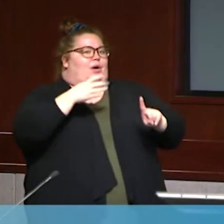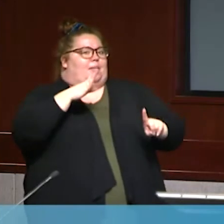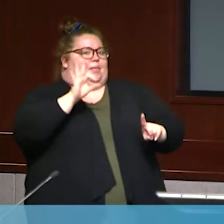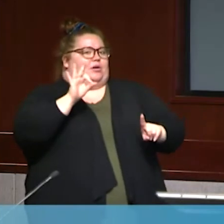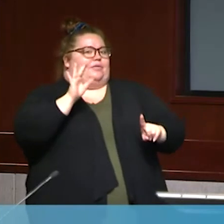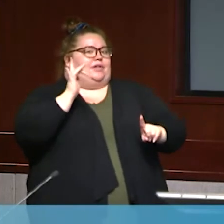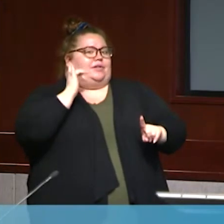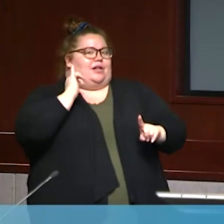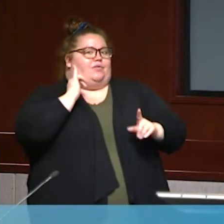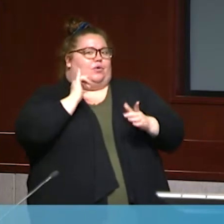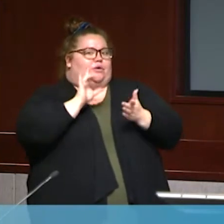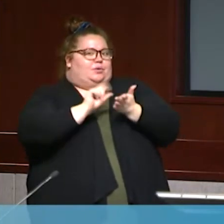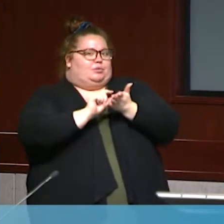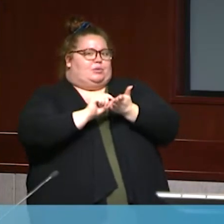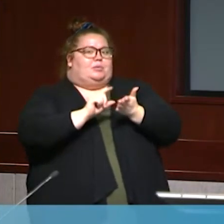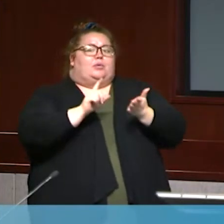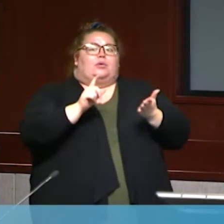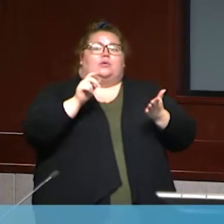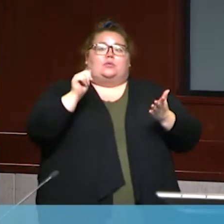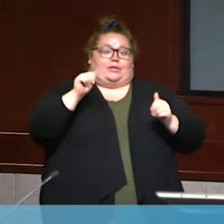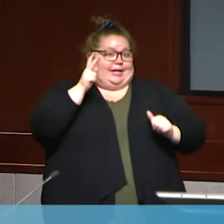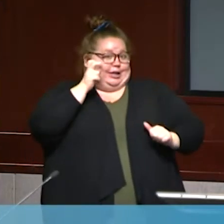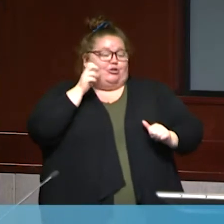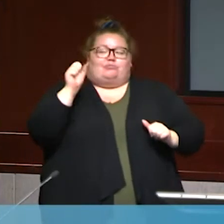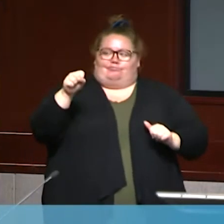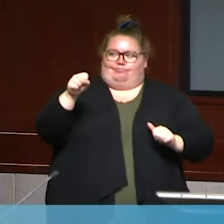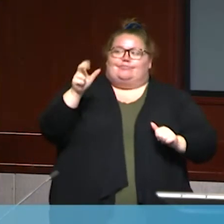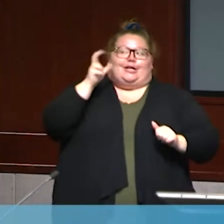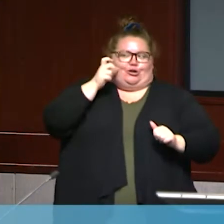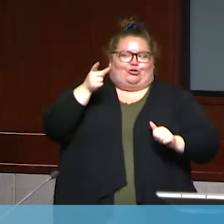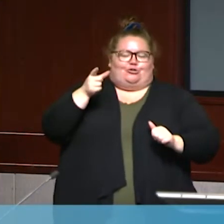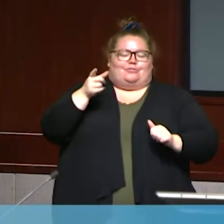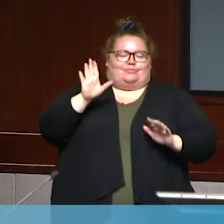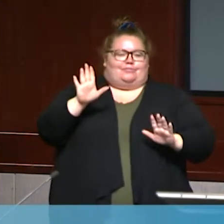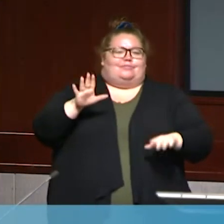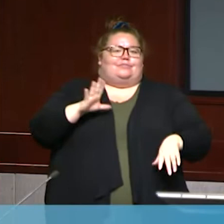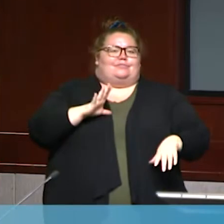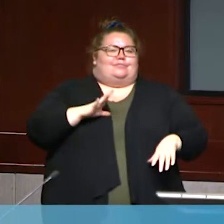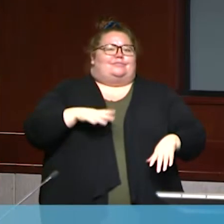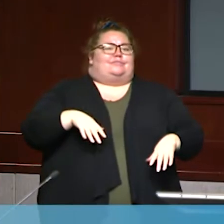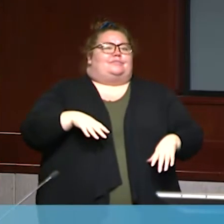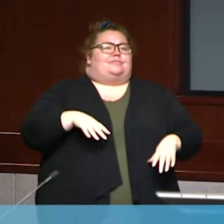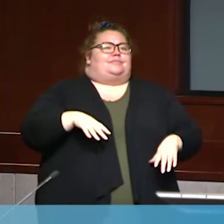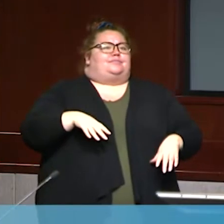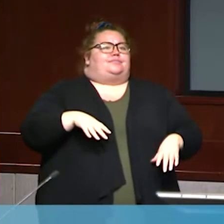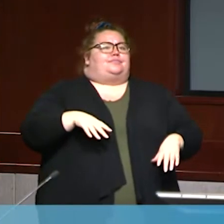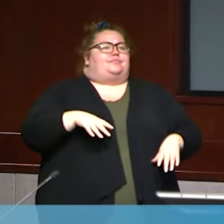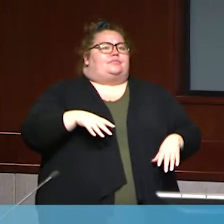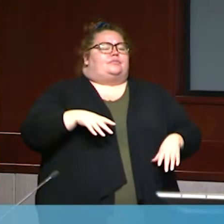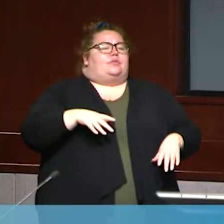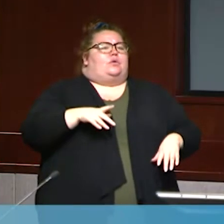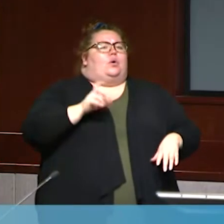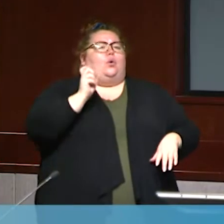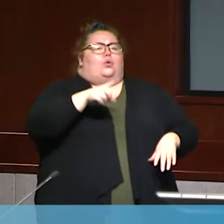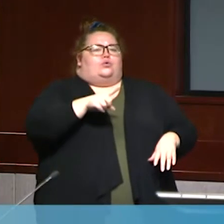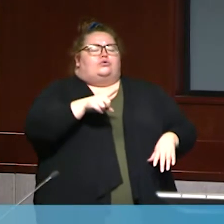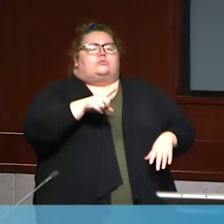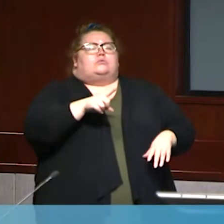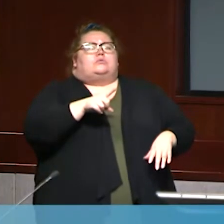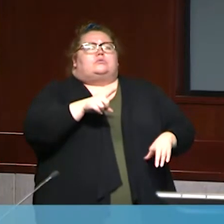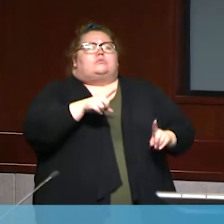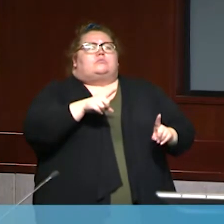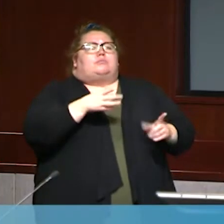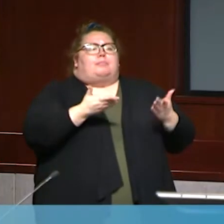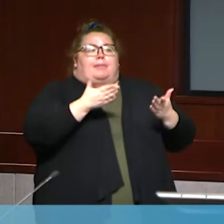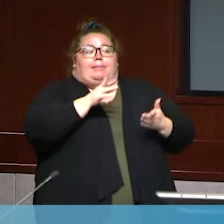can now. Sorry, it took me a second to unmute myself. My question is probably for Ryan